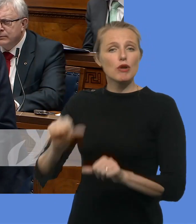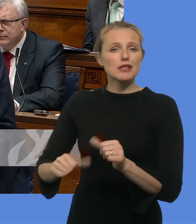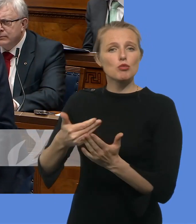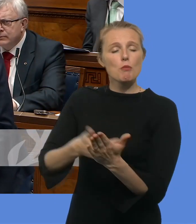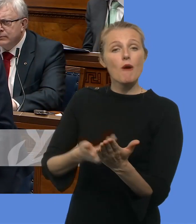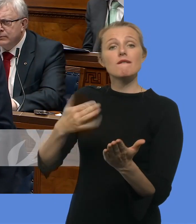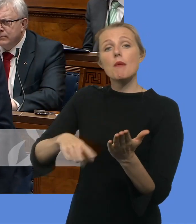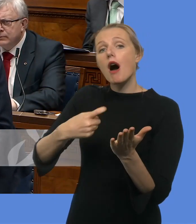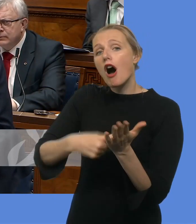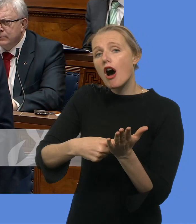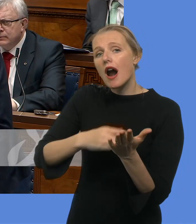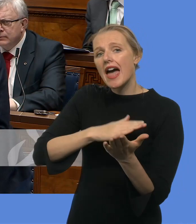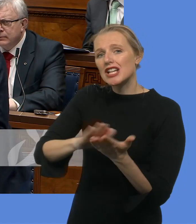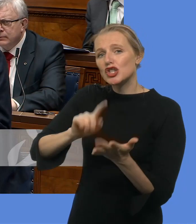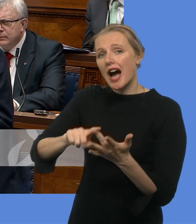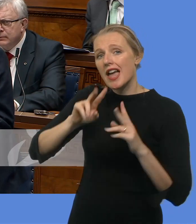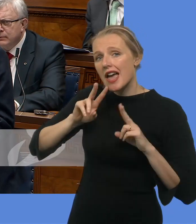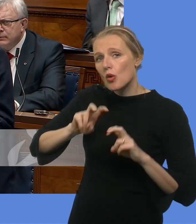inquiry. Your department